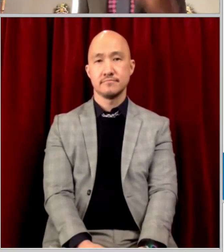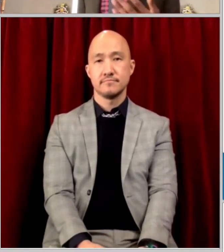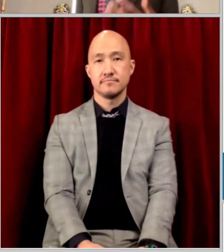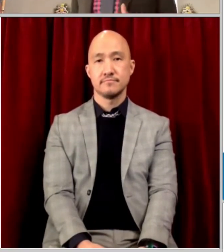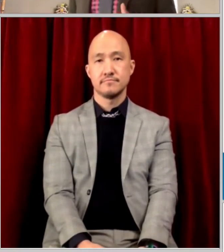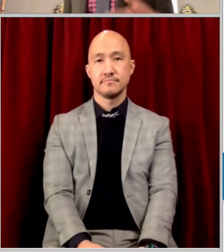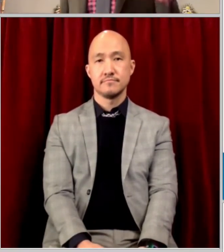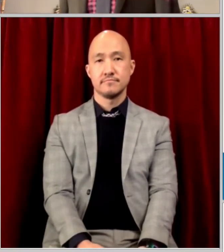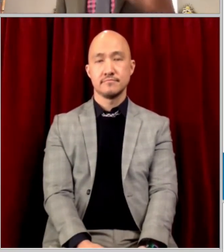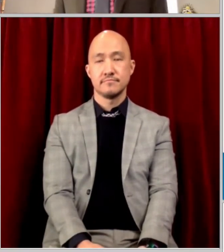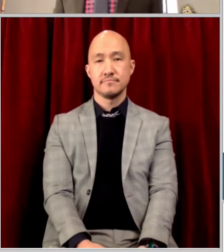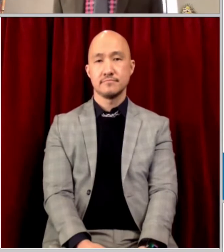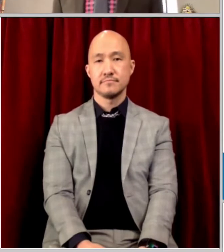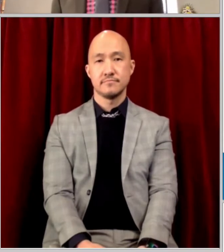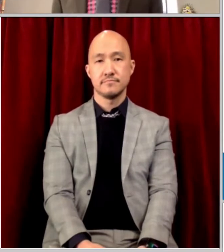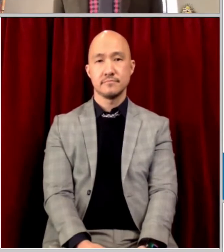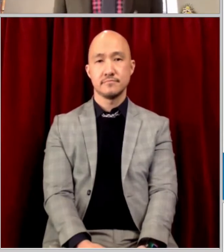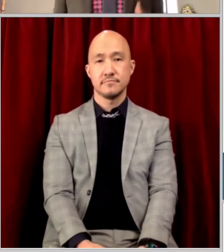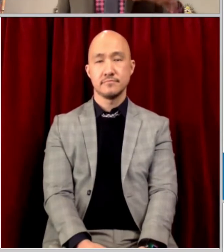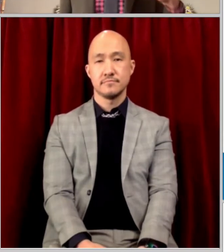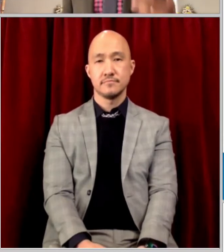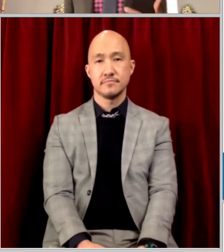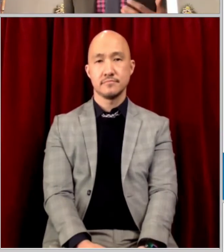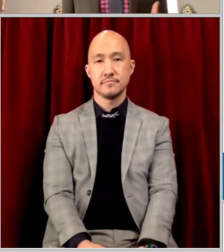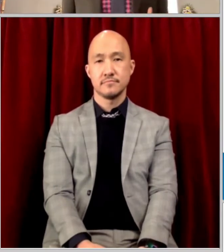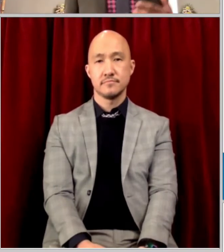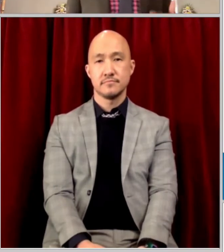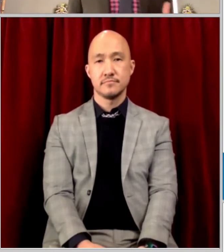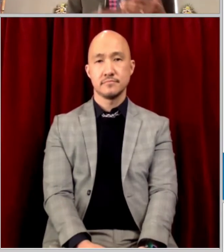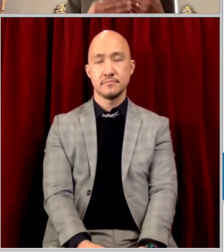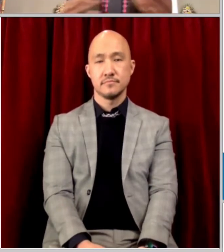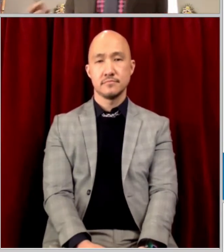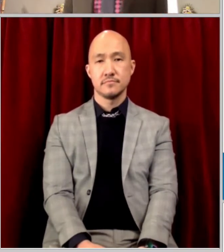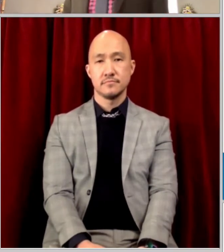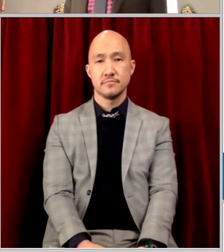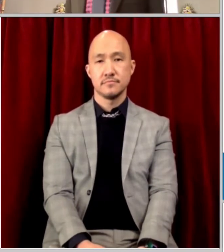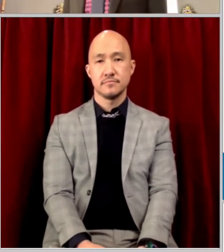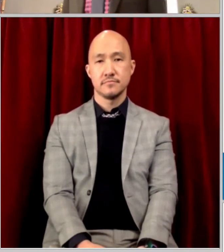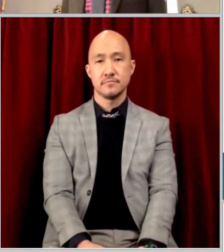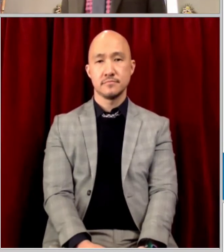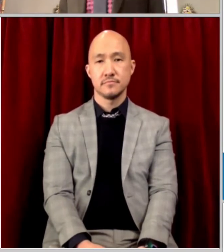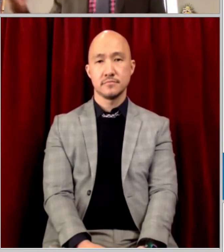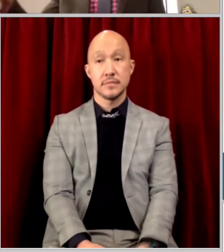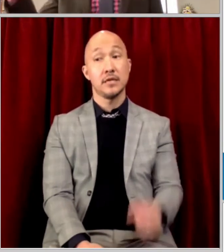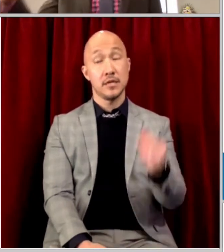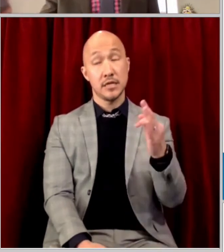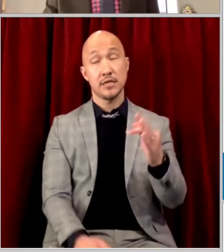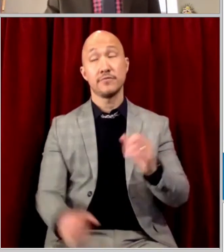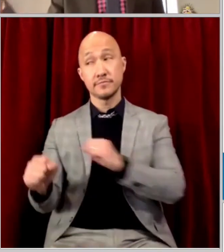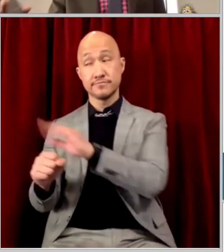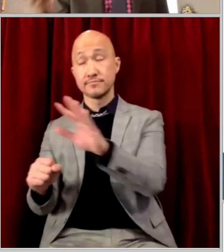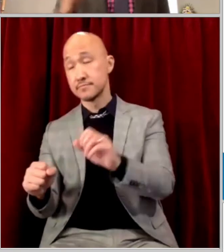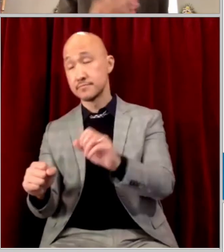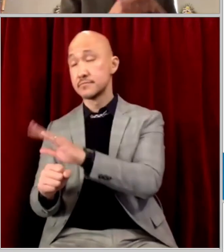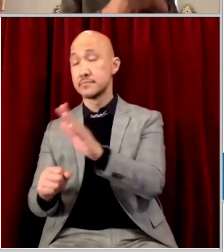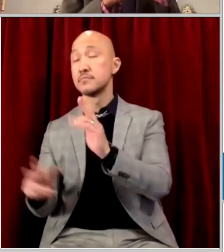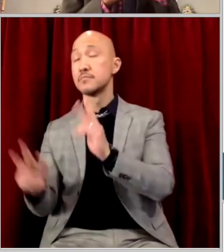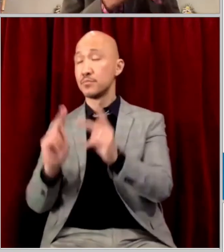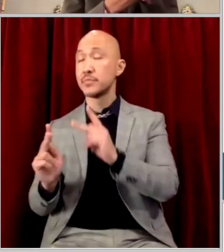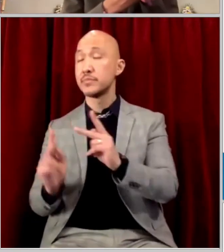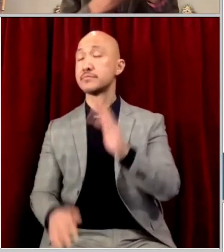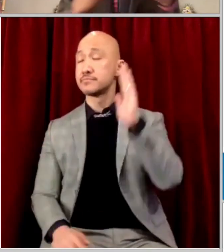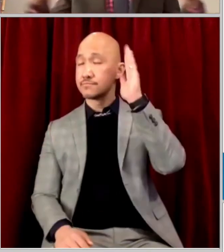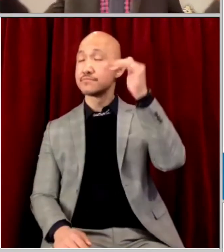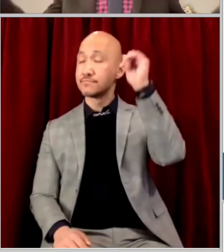I guarantee you, if we do these things, it's very difficult for anyone to ever forget that you've loved them in a way